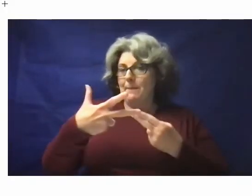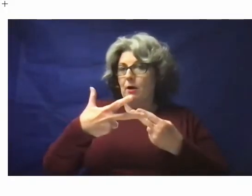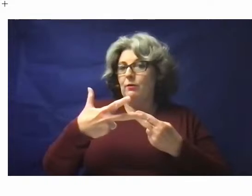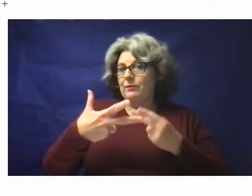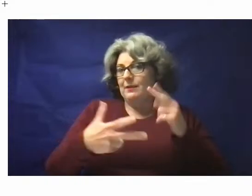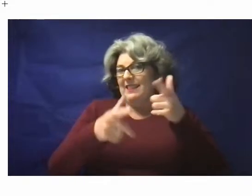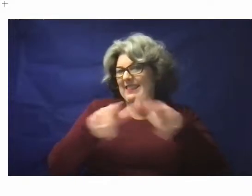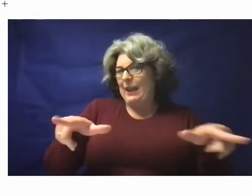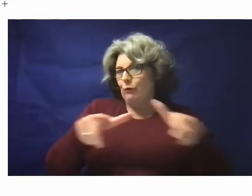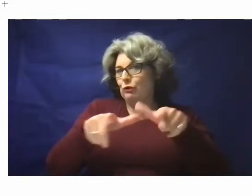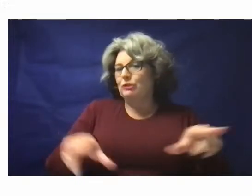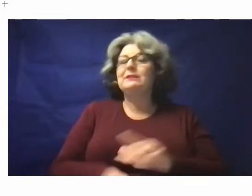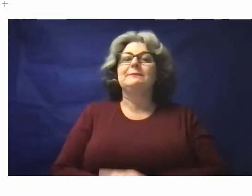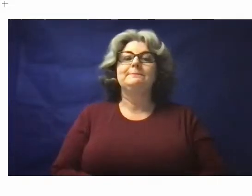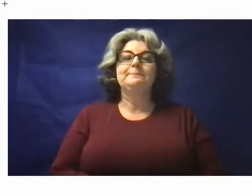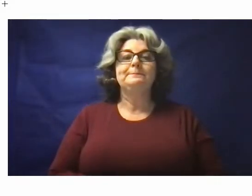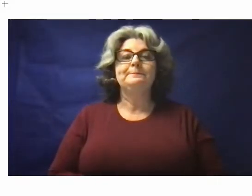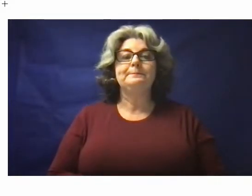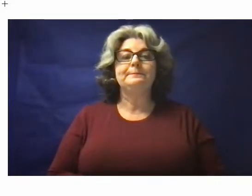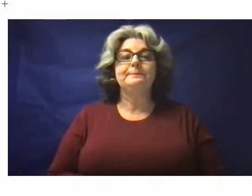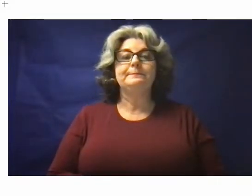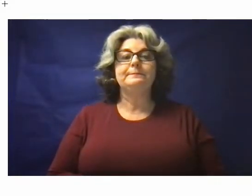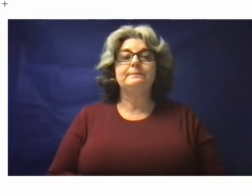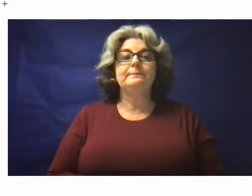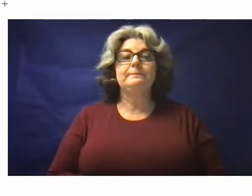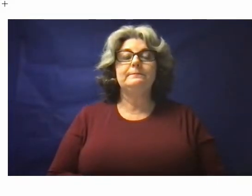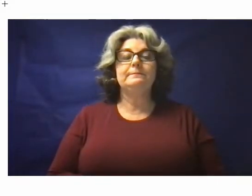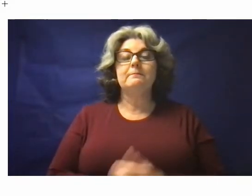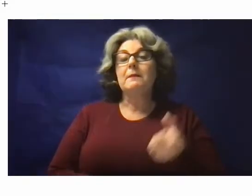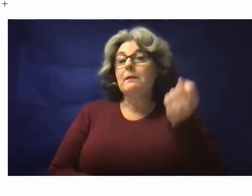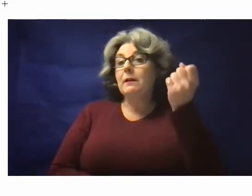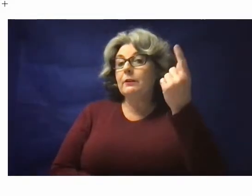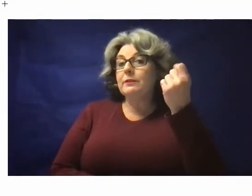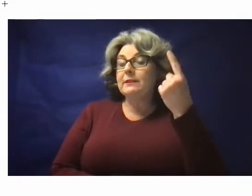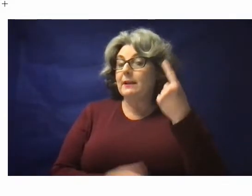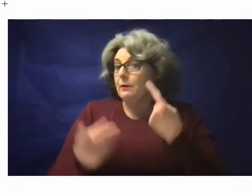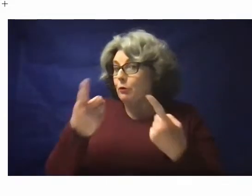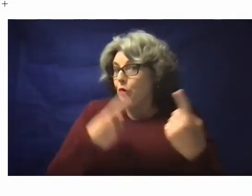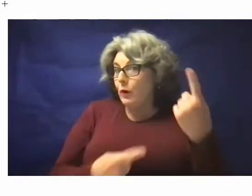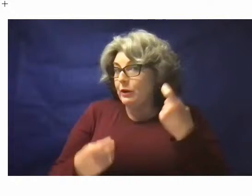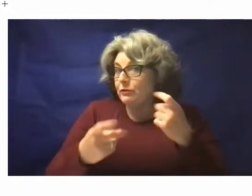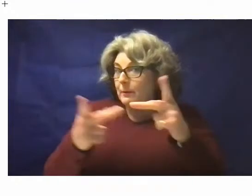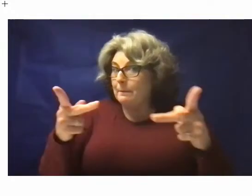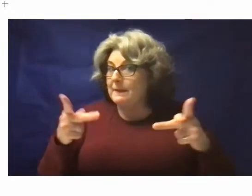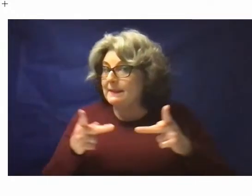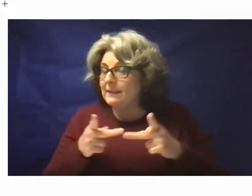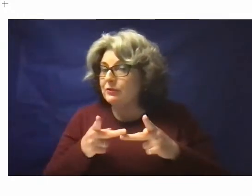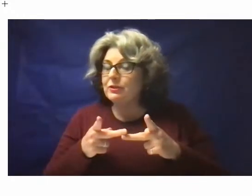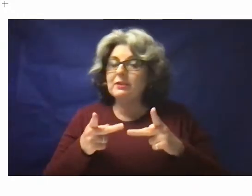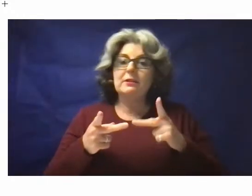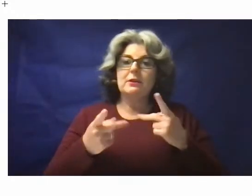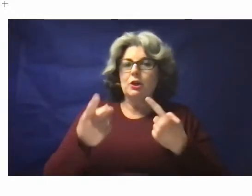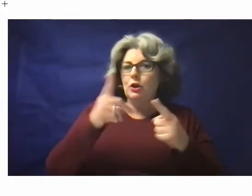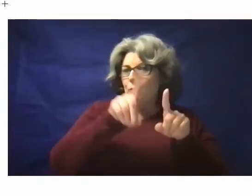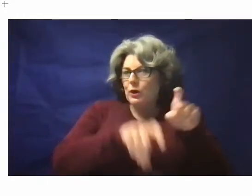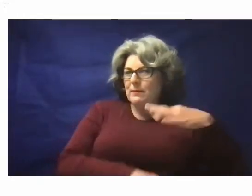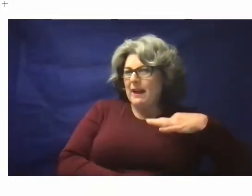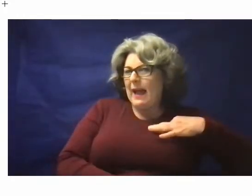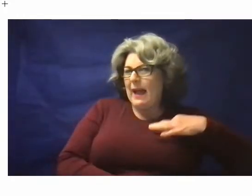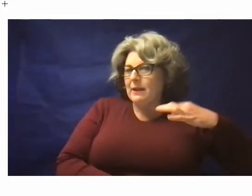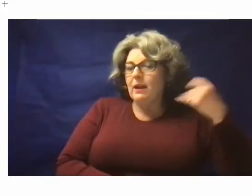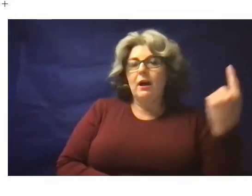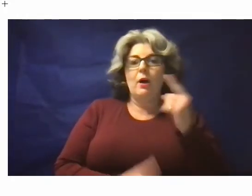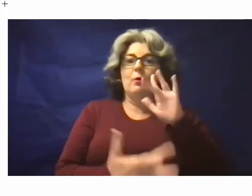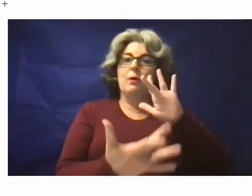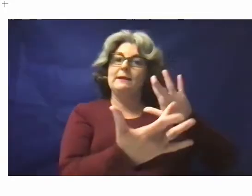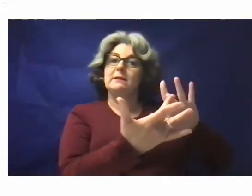languages. Now, if you have, again, any questions on the position or your application, you can always